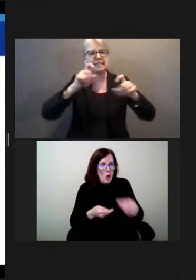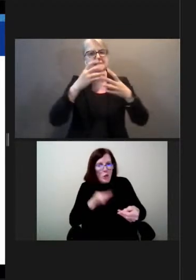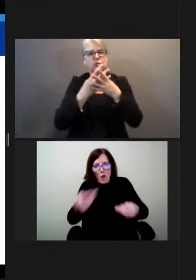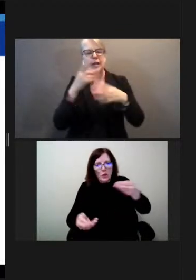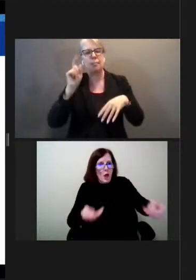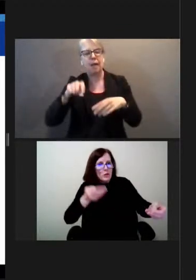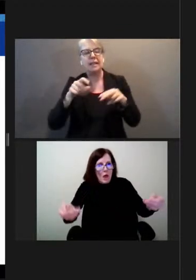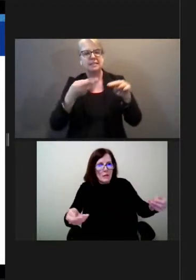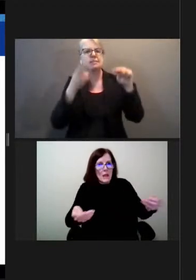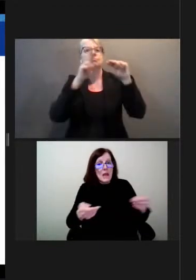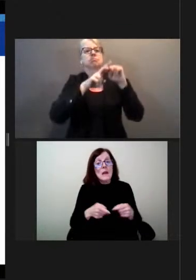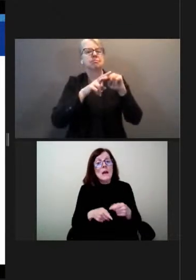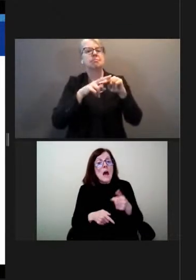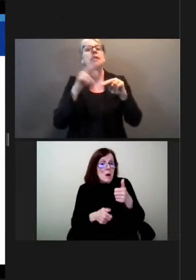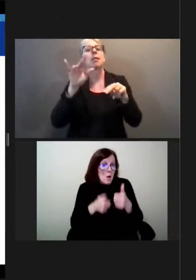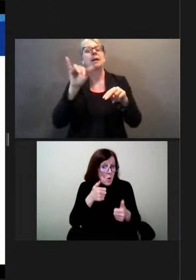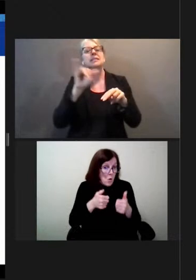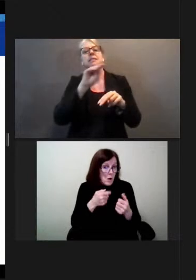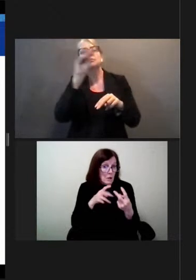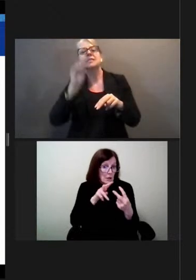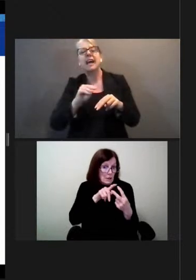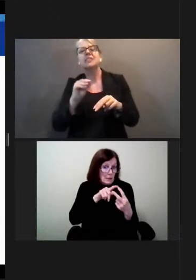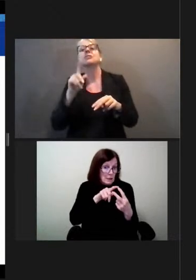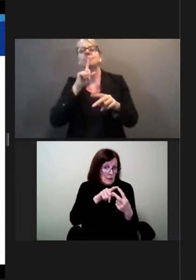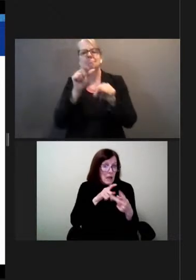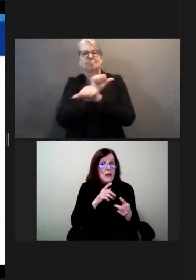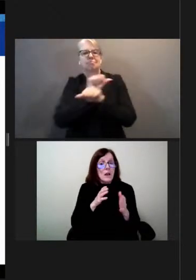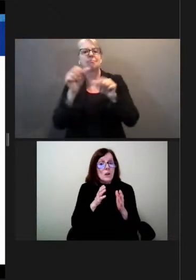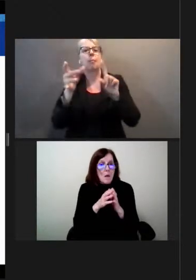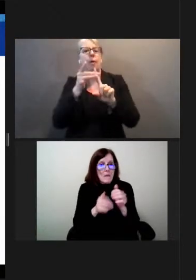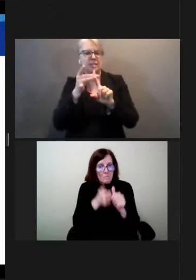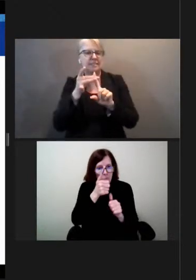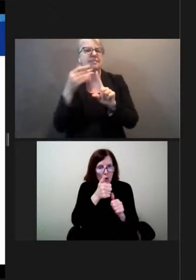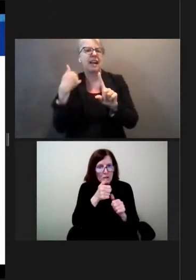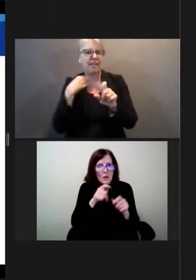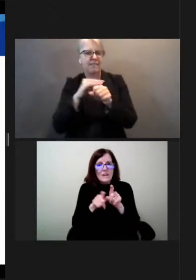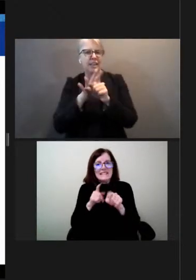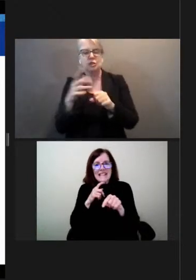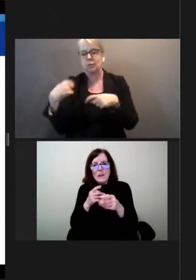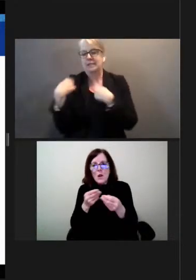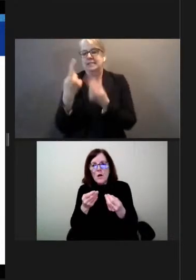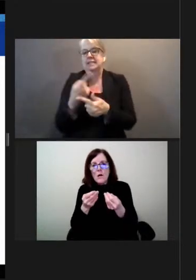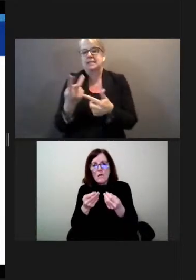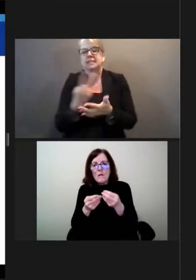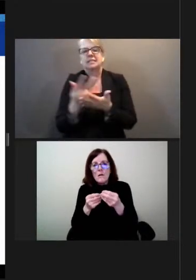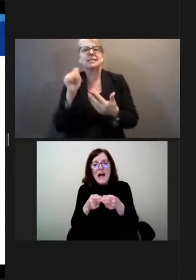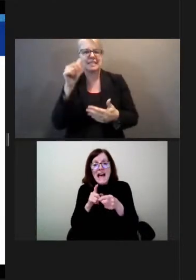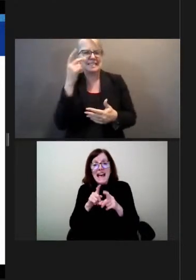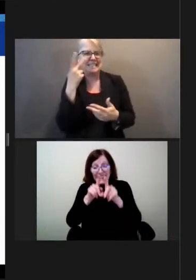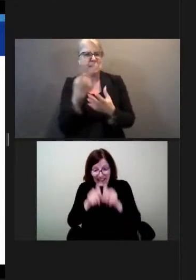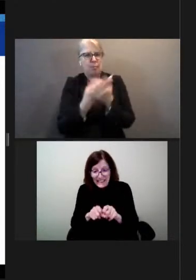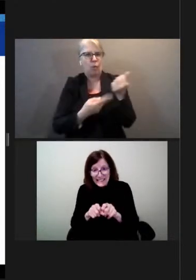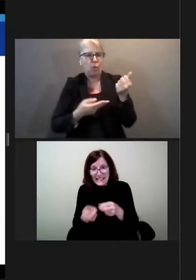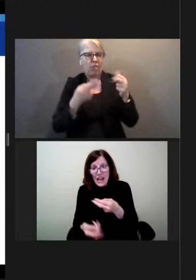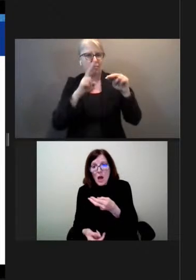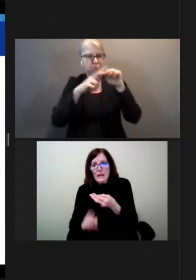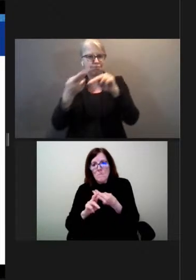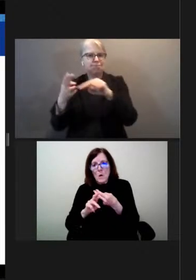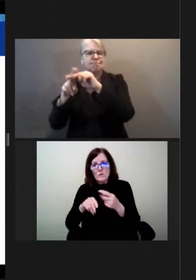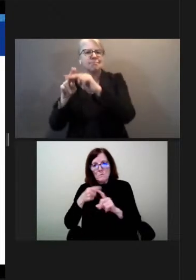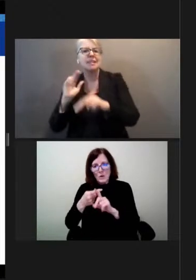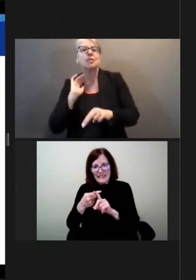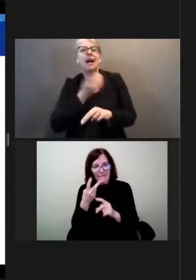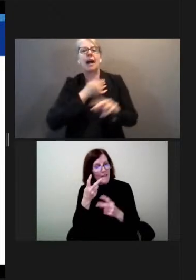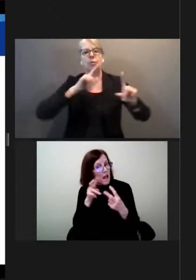the proportion that are positive. And in recent weeks, we've been seeing both. Our testing partners have been working